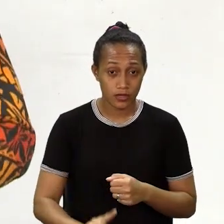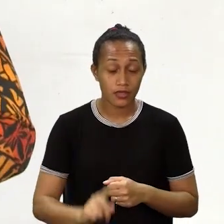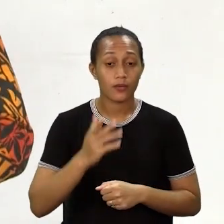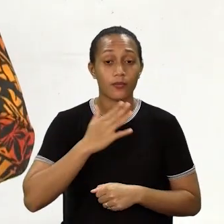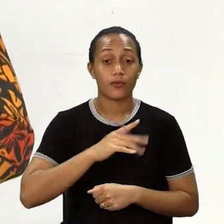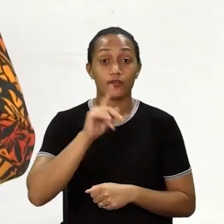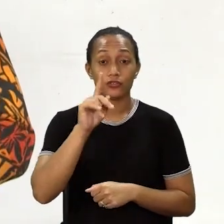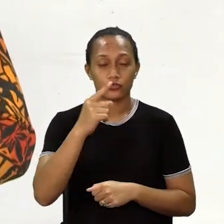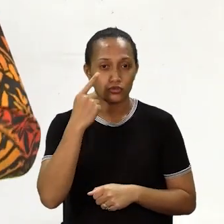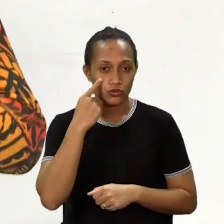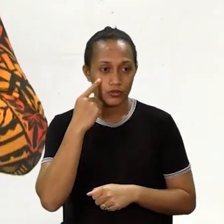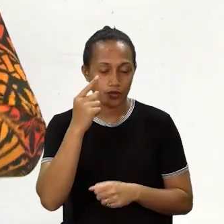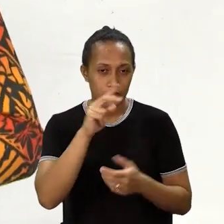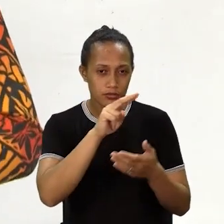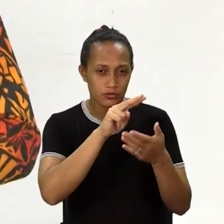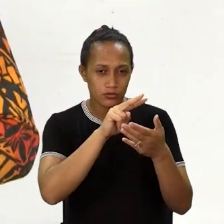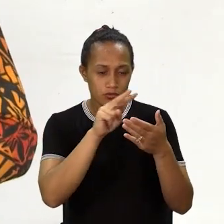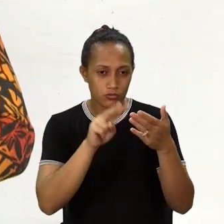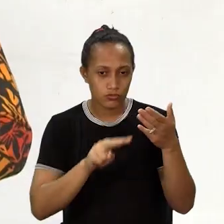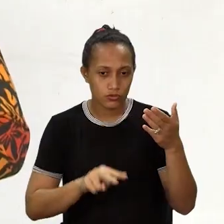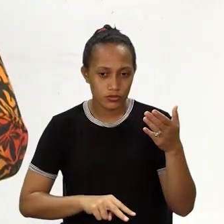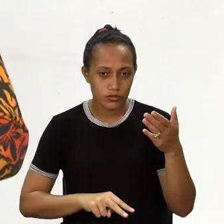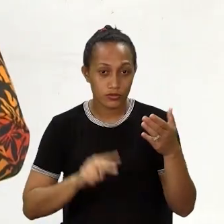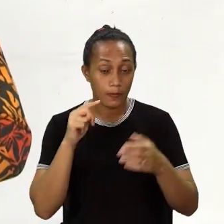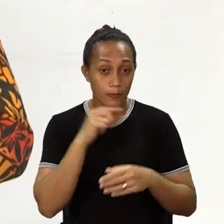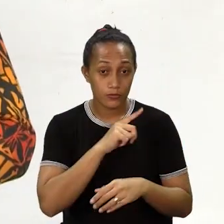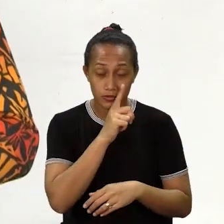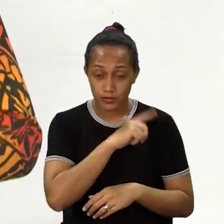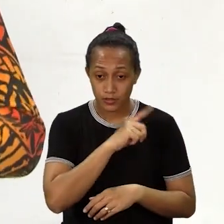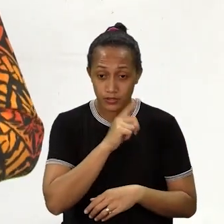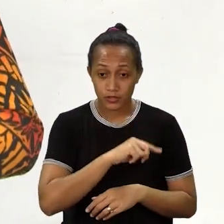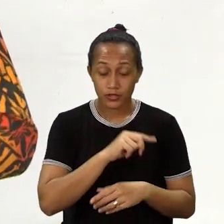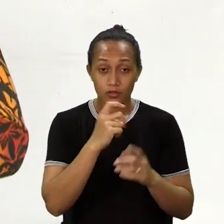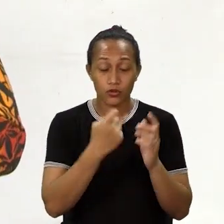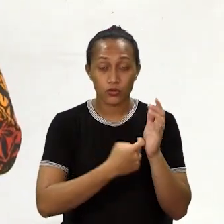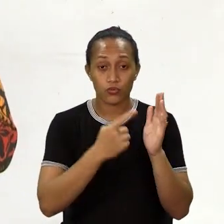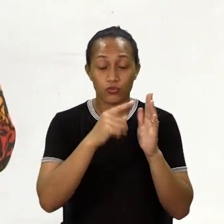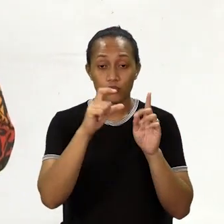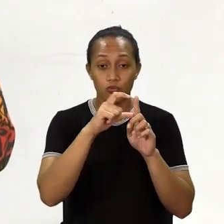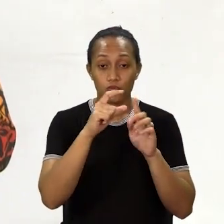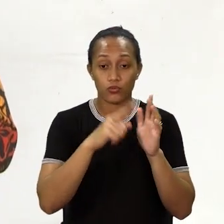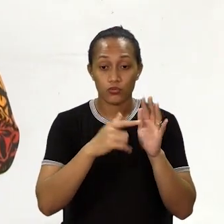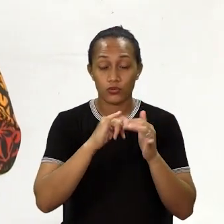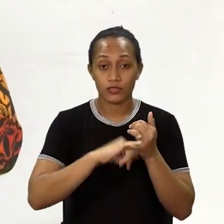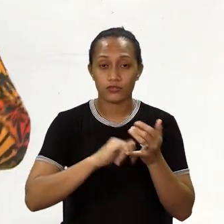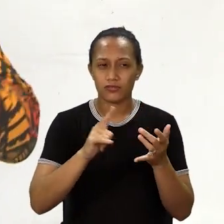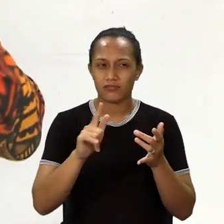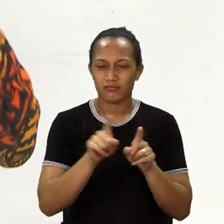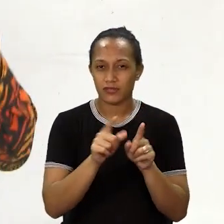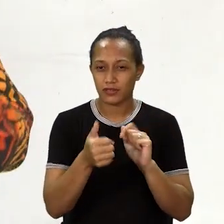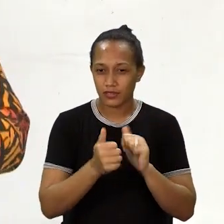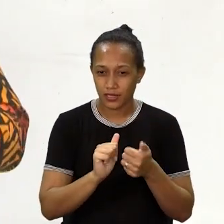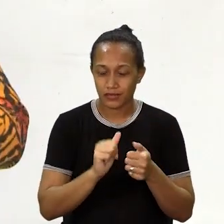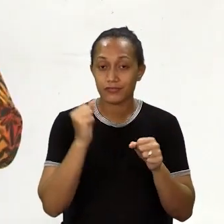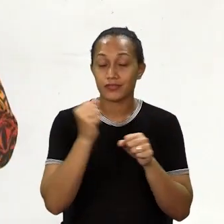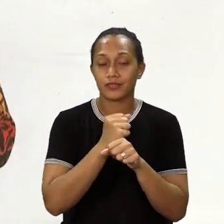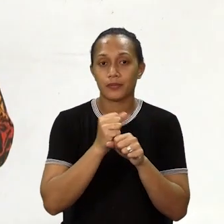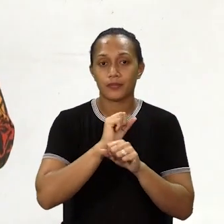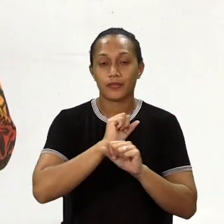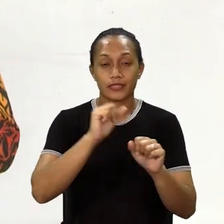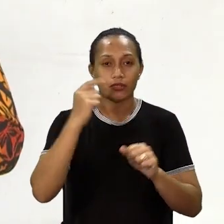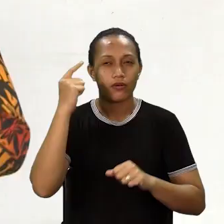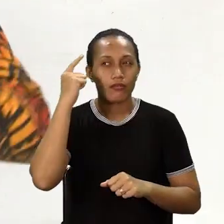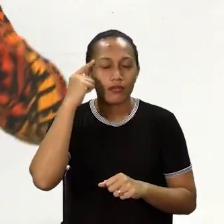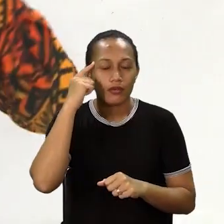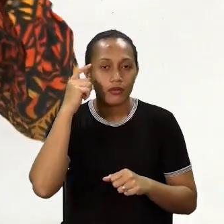Before we start our lesson today, I want you to look at this riddle. Remember, boys and girls, that riddles are just like thinking